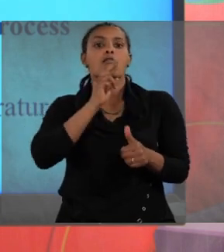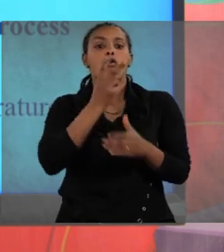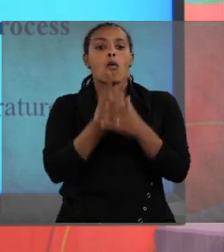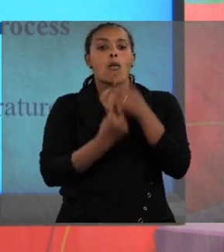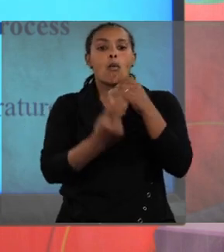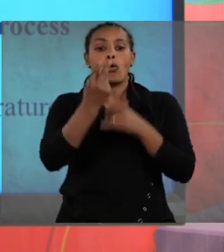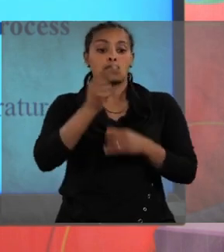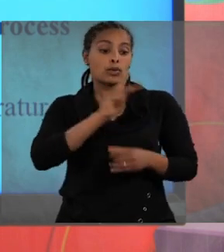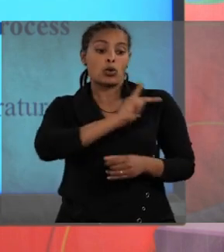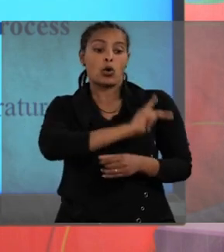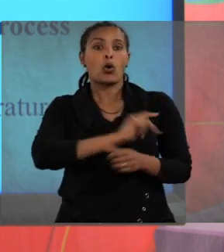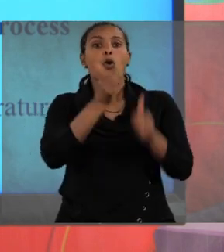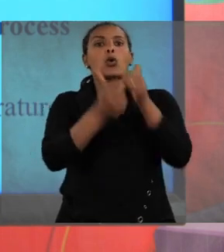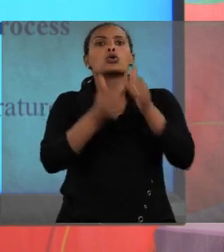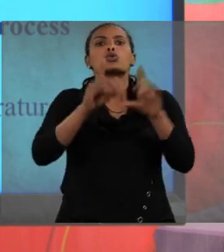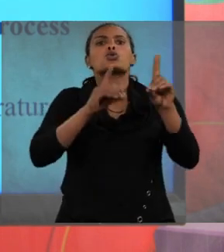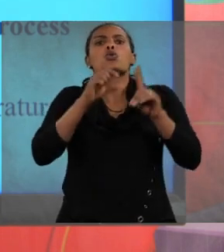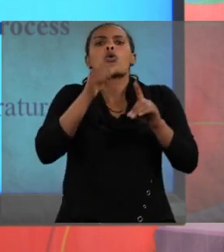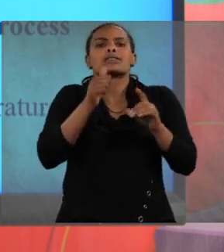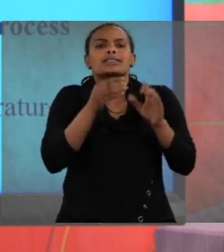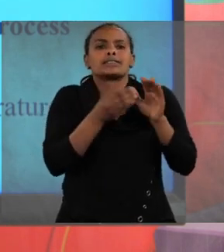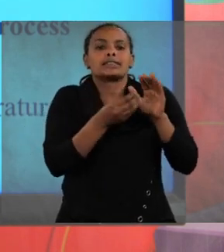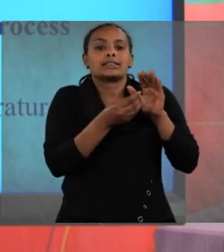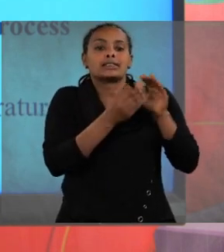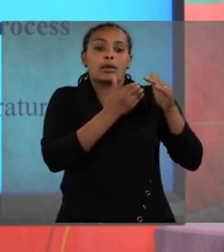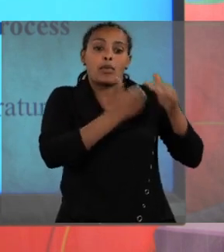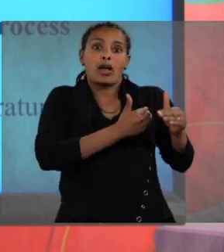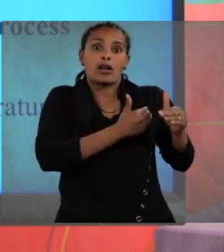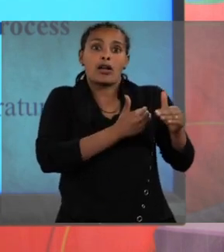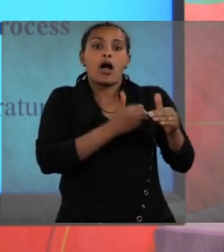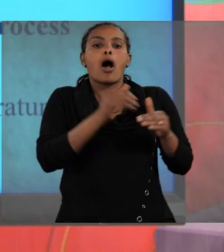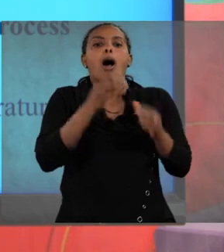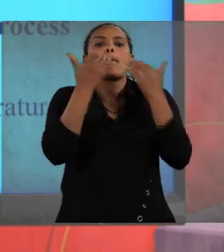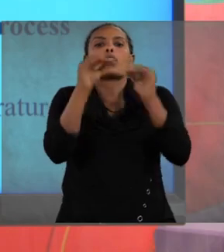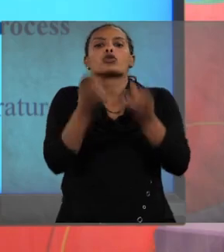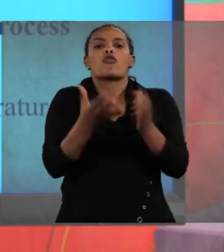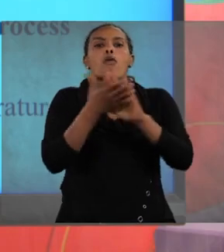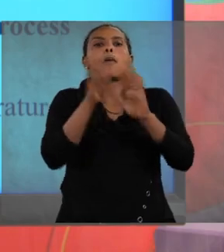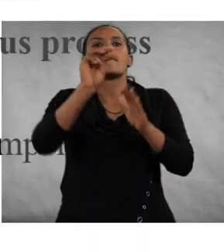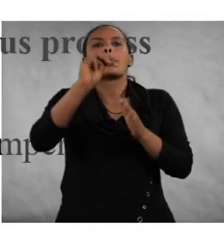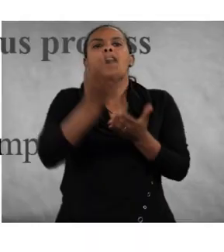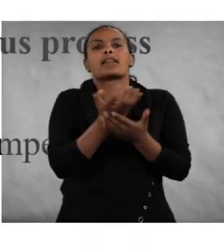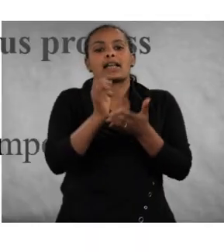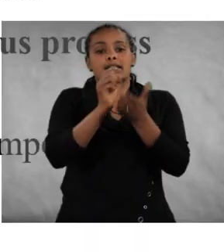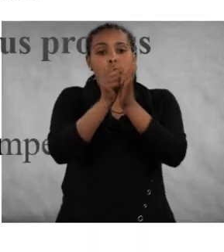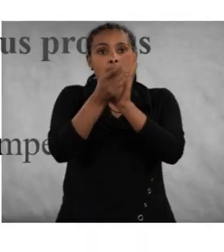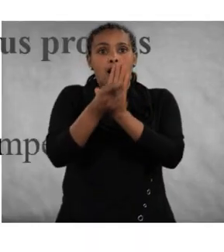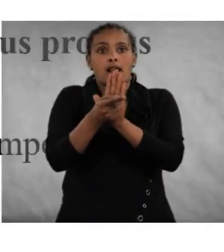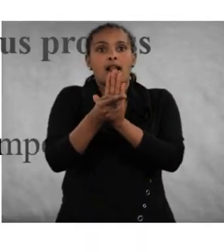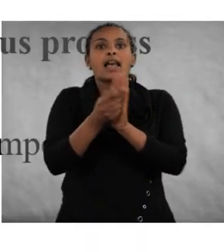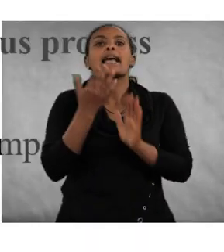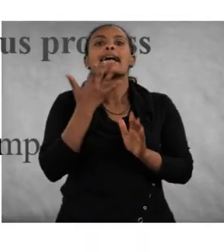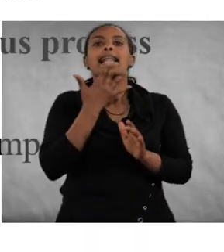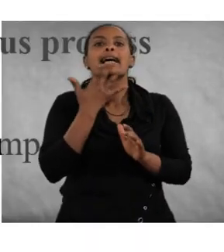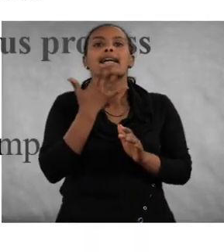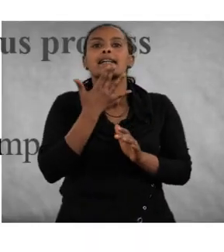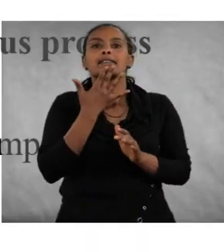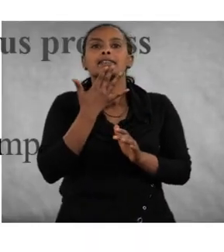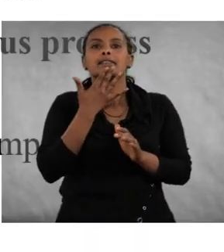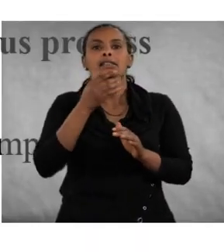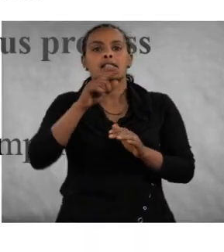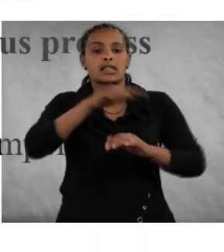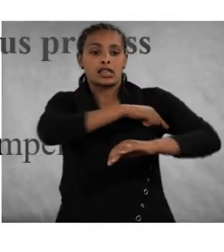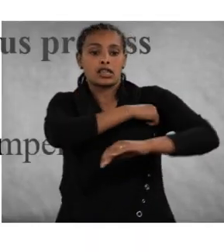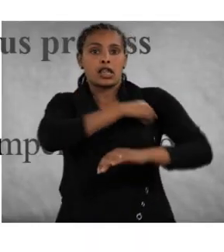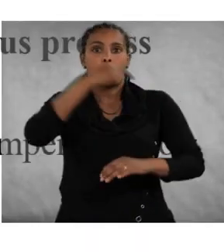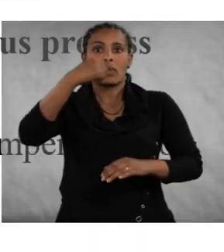those properties which do not depend on amount of matter. Examples: color, temperature,